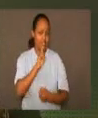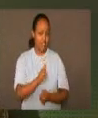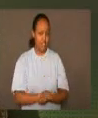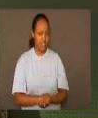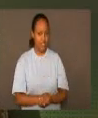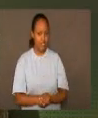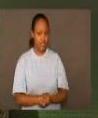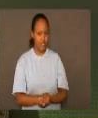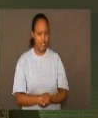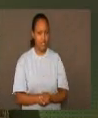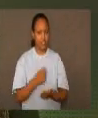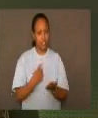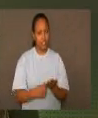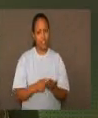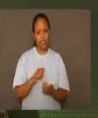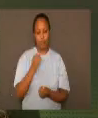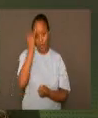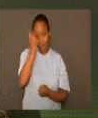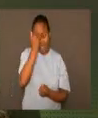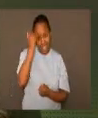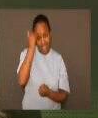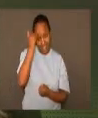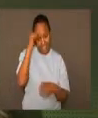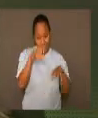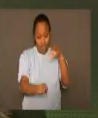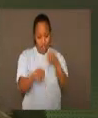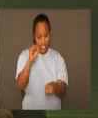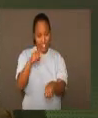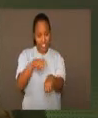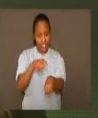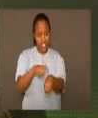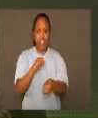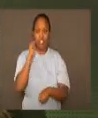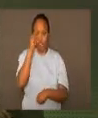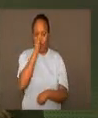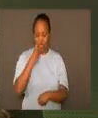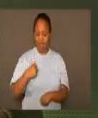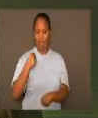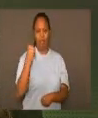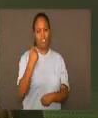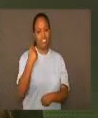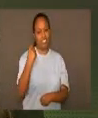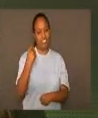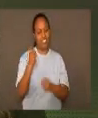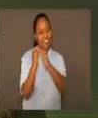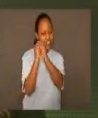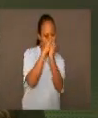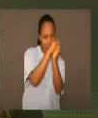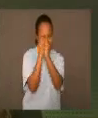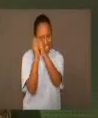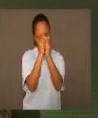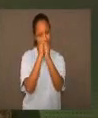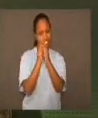learned that during the Italian occupation, Ethiopian patriots fought the Italian